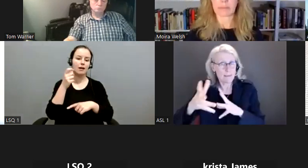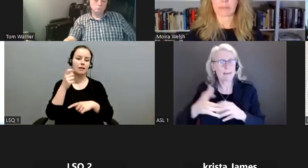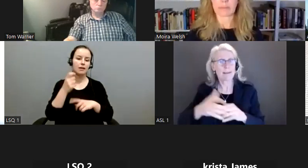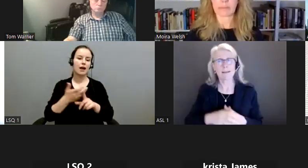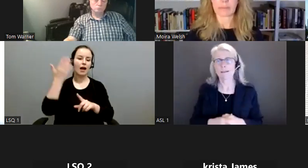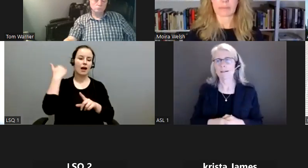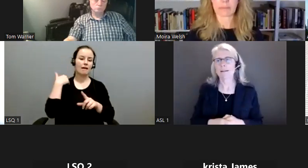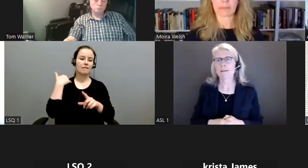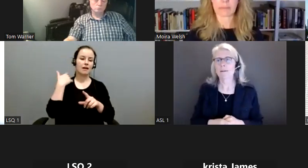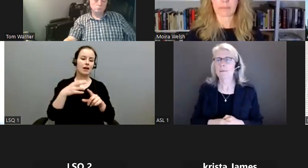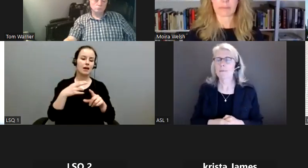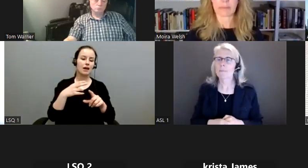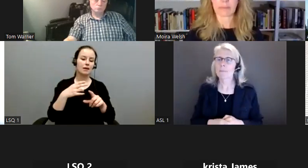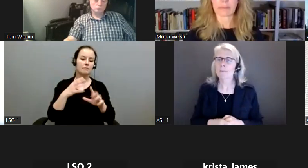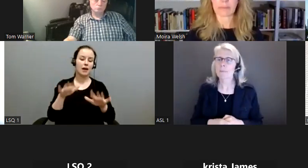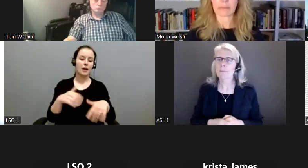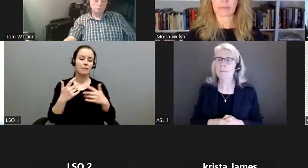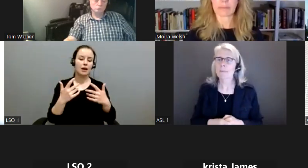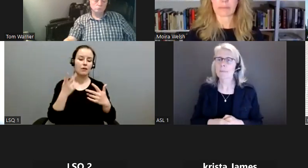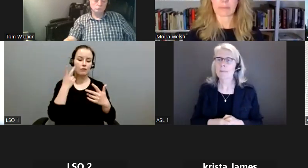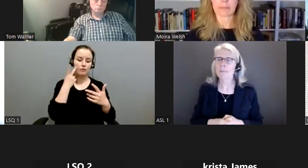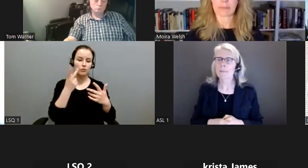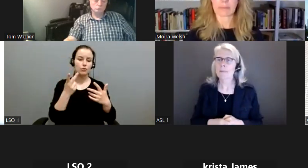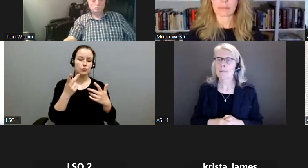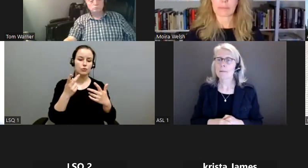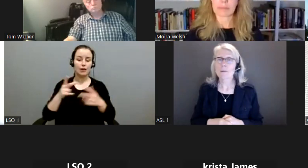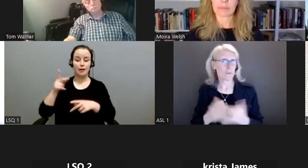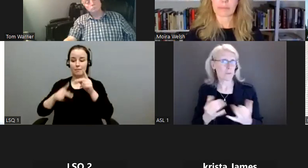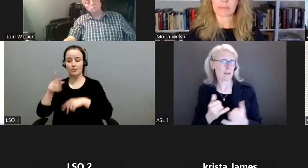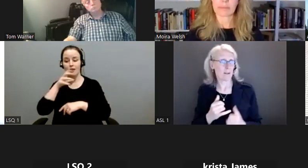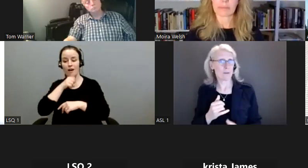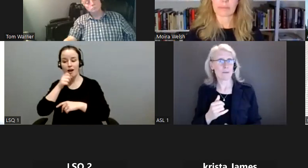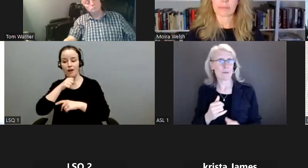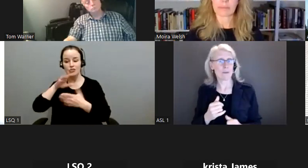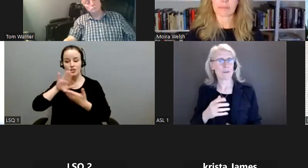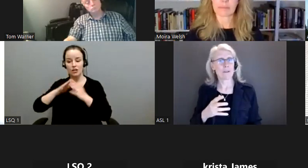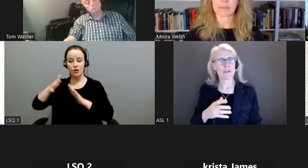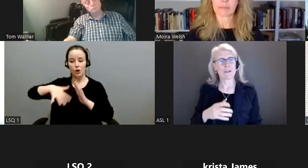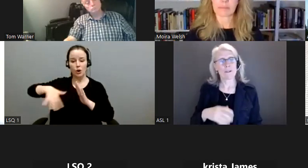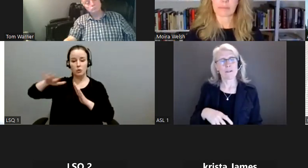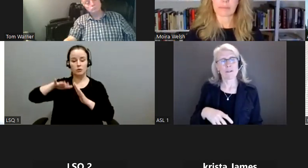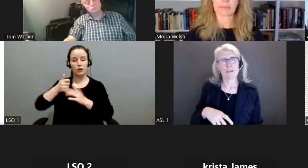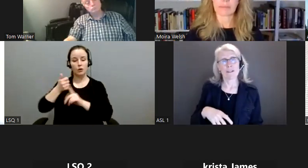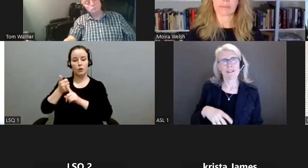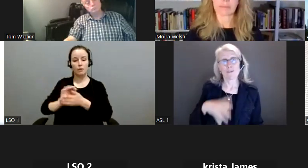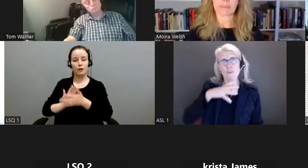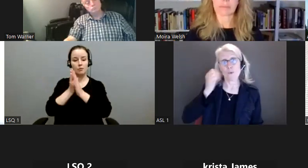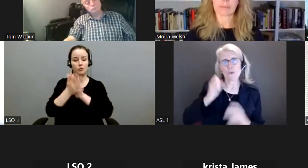some cases, the older people in our communities, they become parents again of their